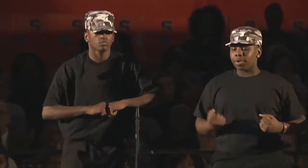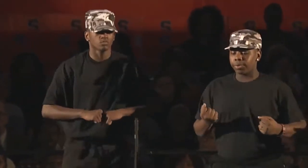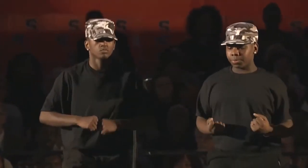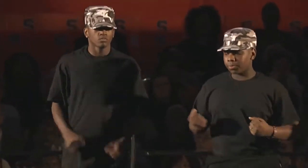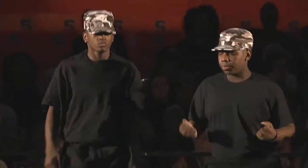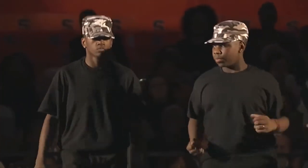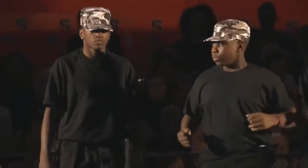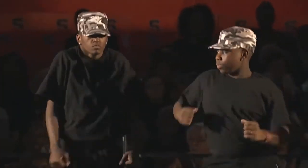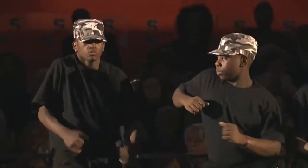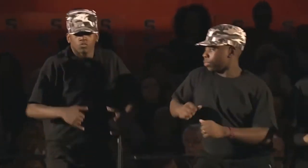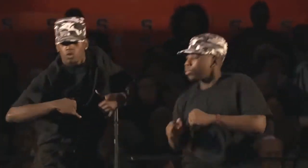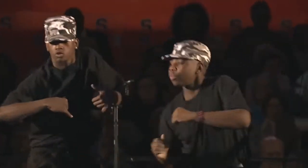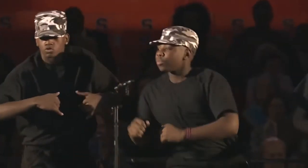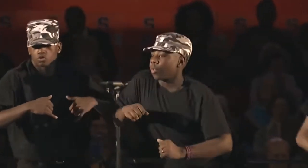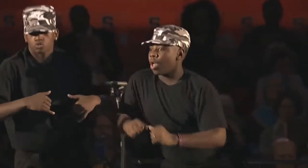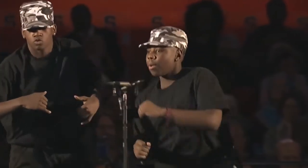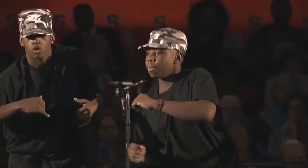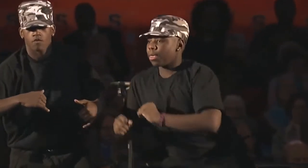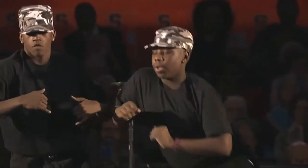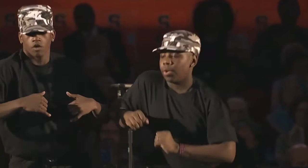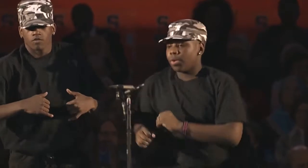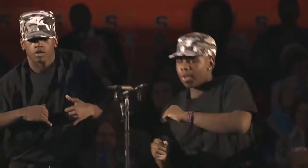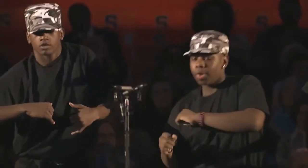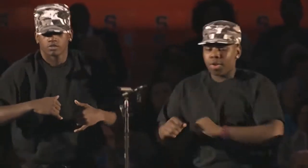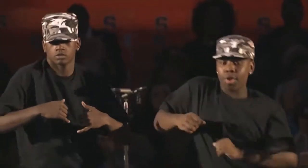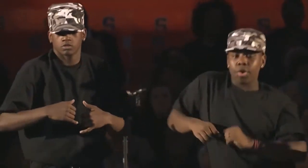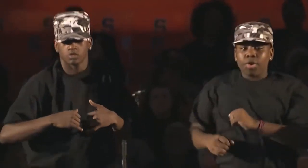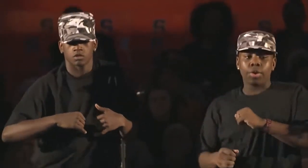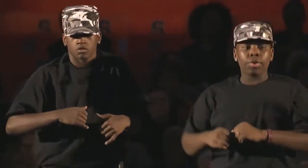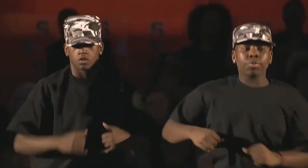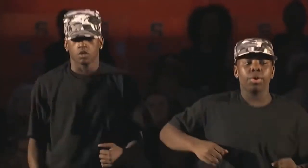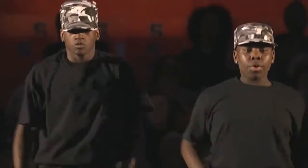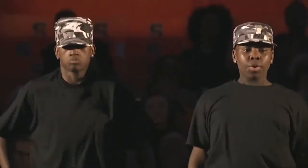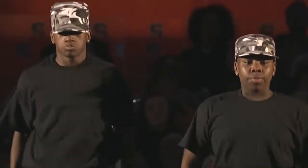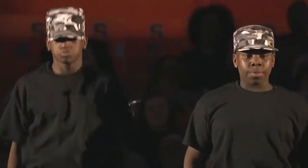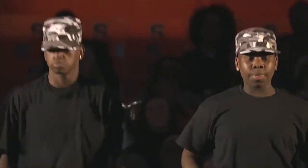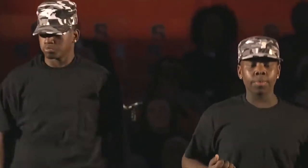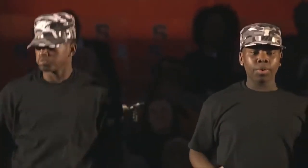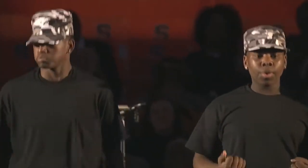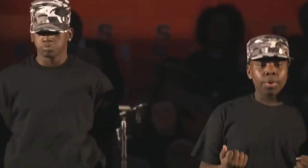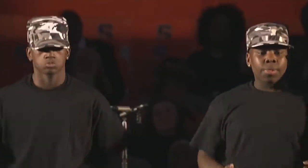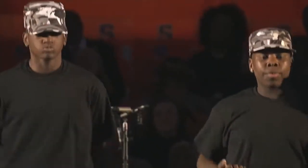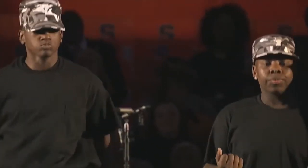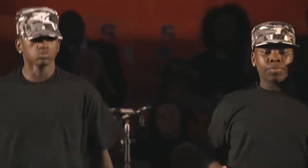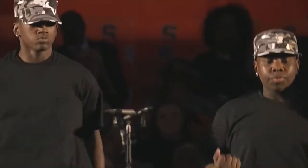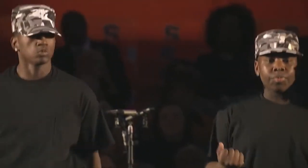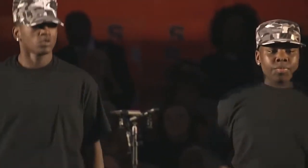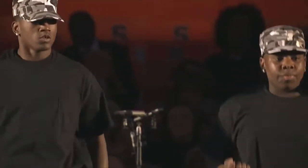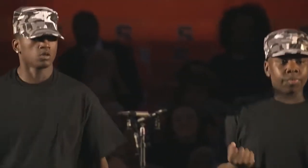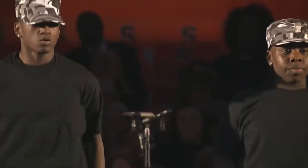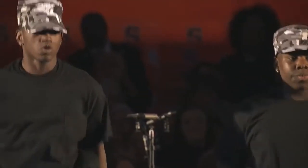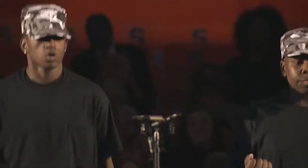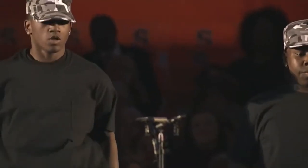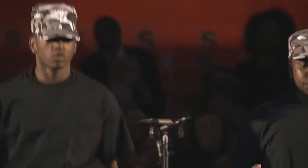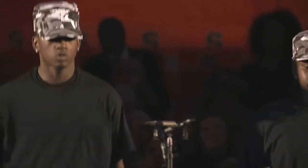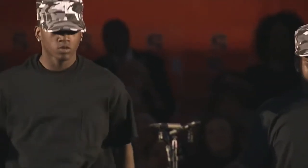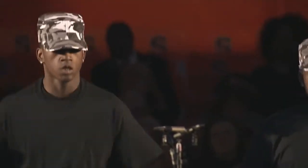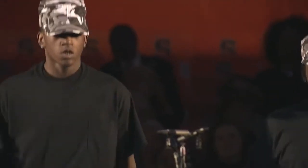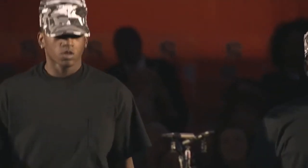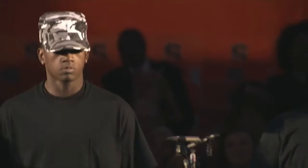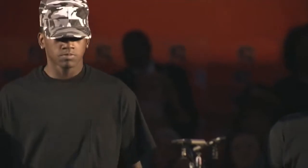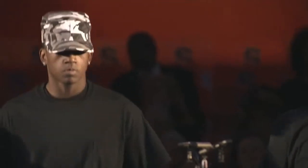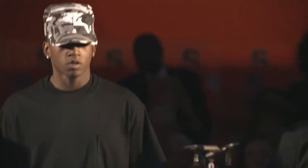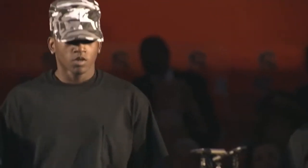So I'm happy tonight. I'm not worried about anything. I'm not fearing any man. Mine eyes have seen